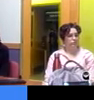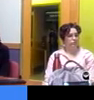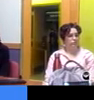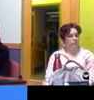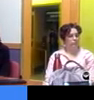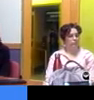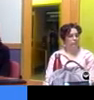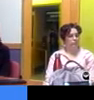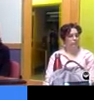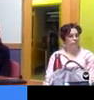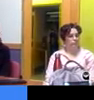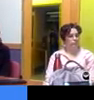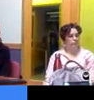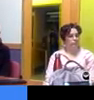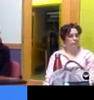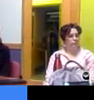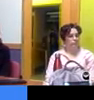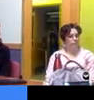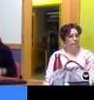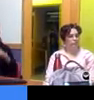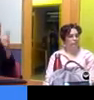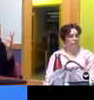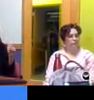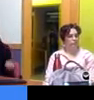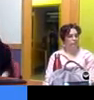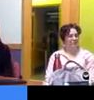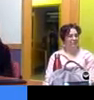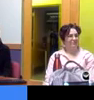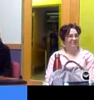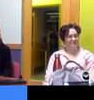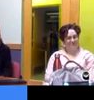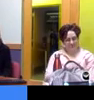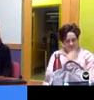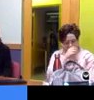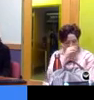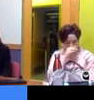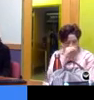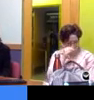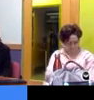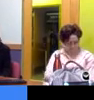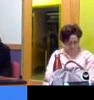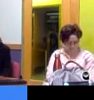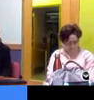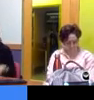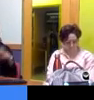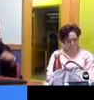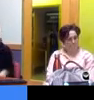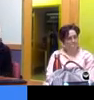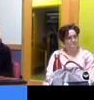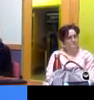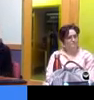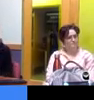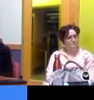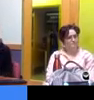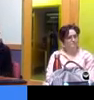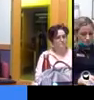so, you know, people can bring in their wallet and their iPhone or whatever kind of phone they have, and, you know, but not like a big bulky